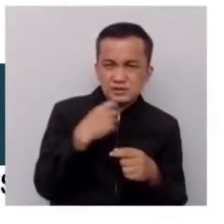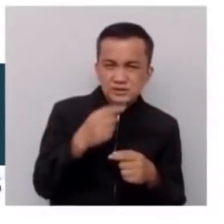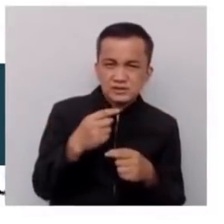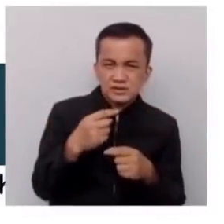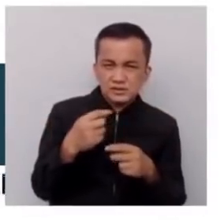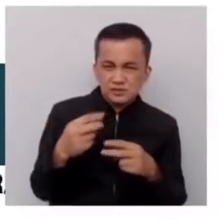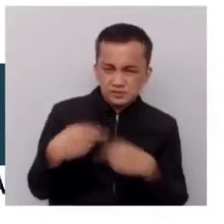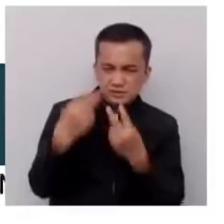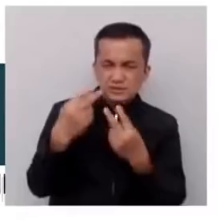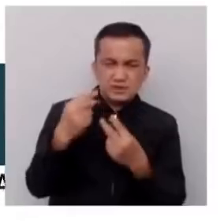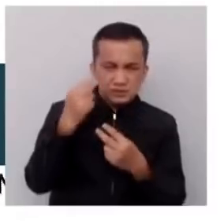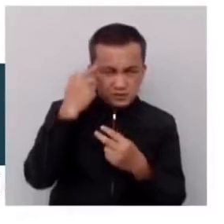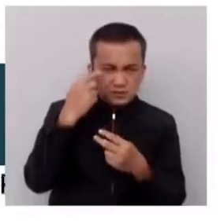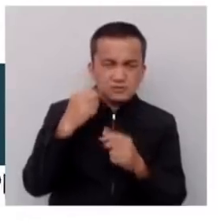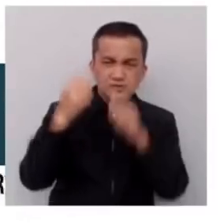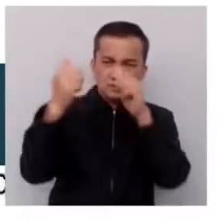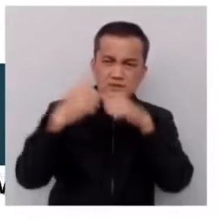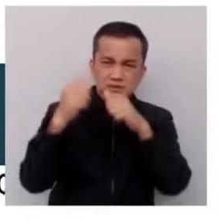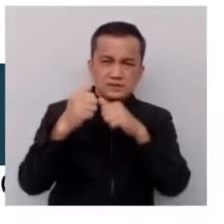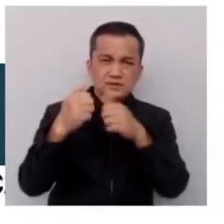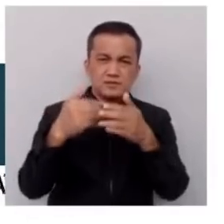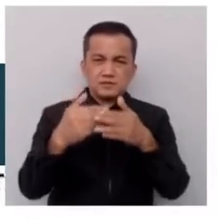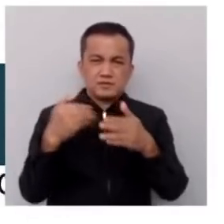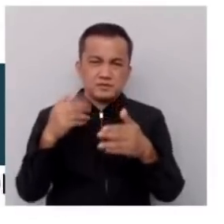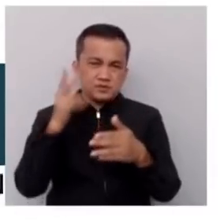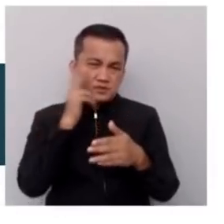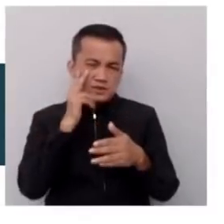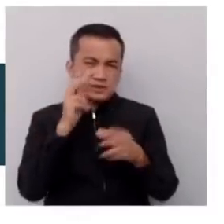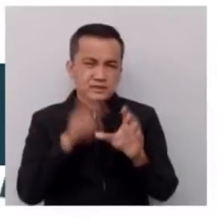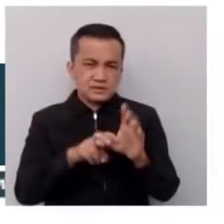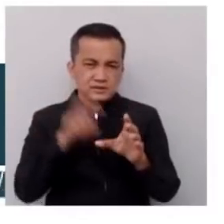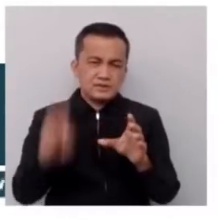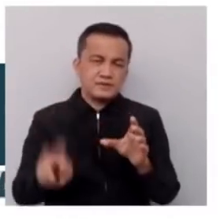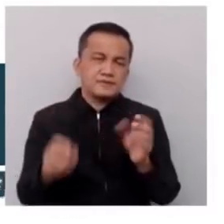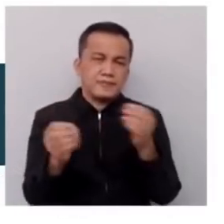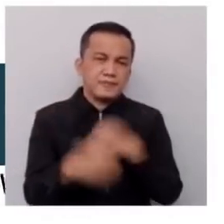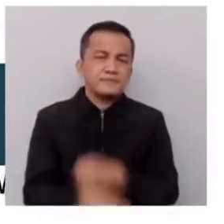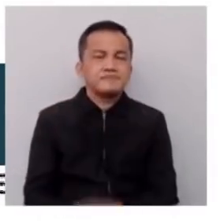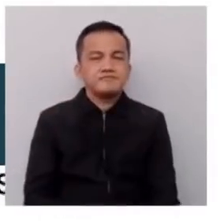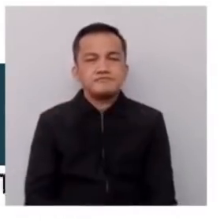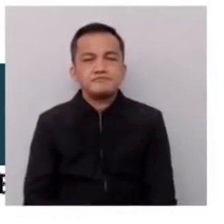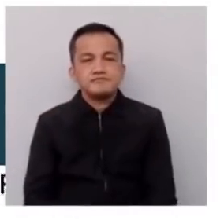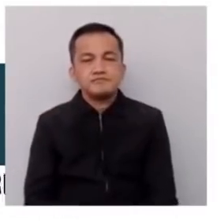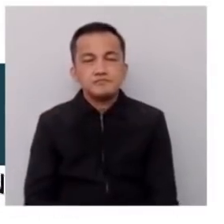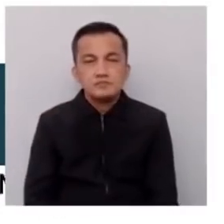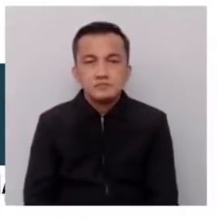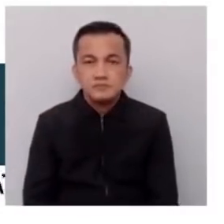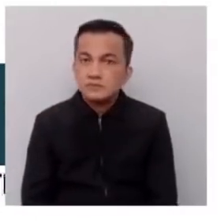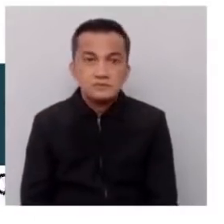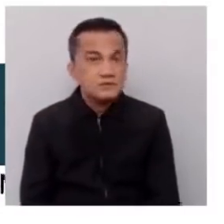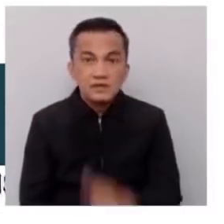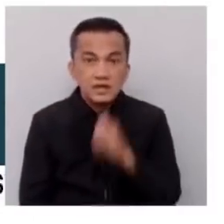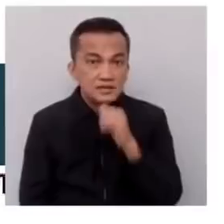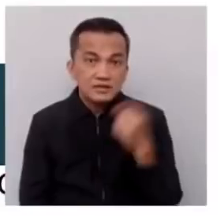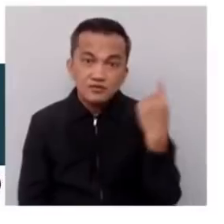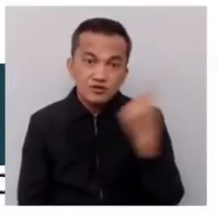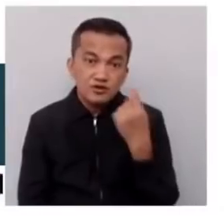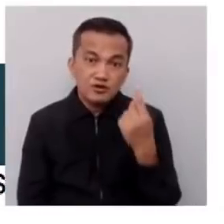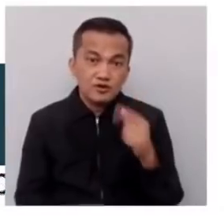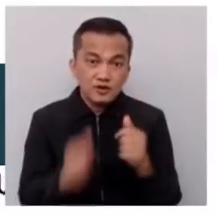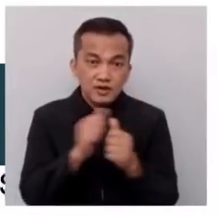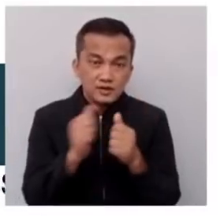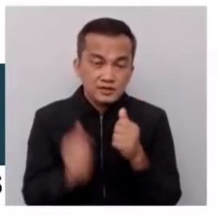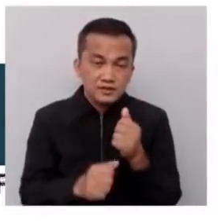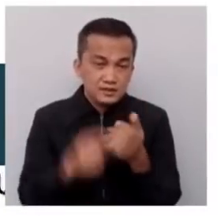to be able to strike a deal before Duterte goes down from office. So, but it's not just Under Secretary Lorraine Badoy,